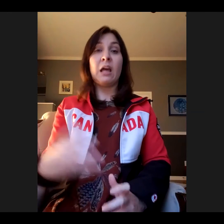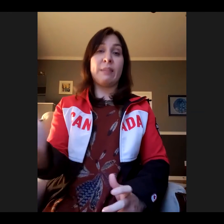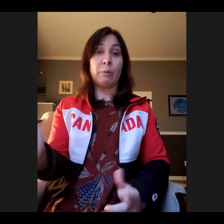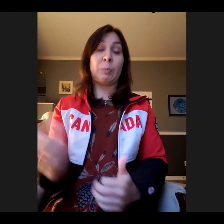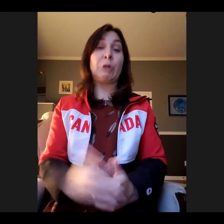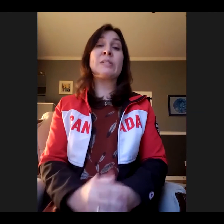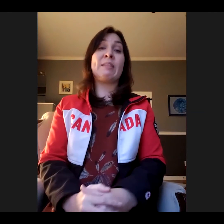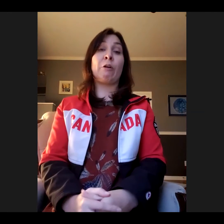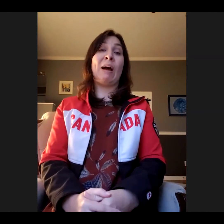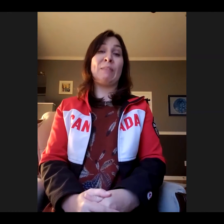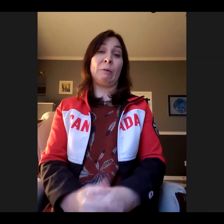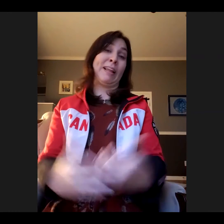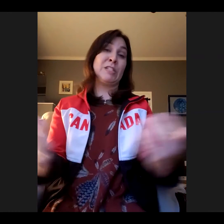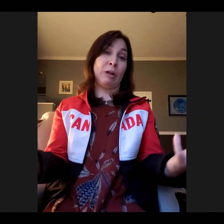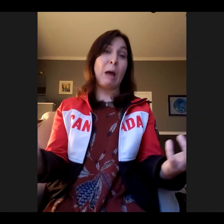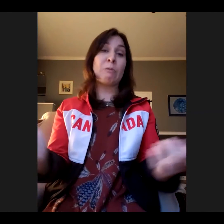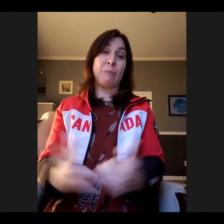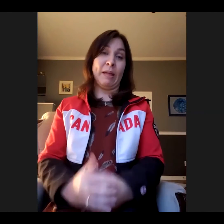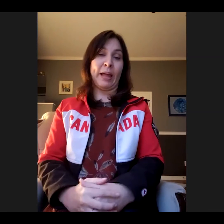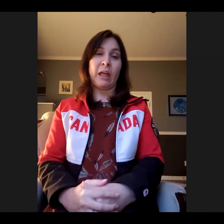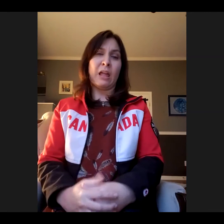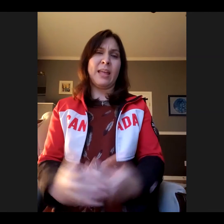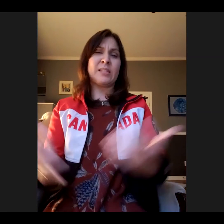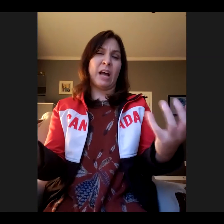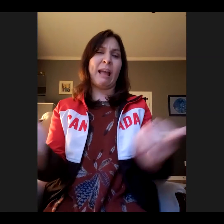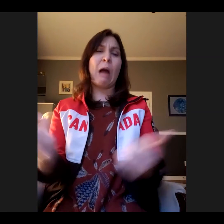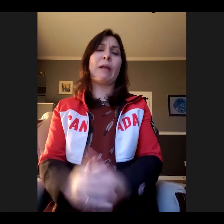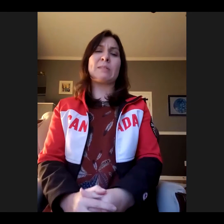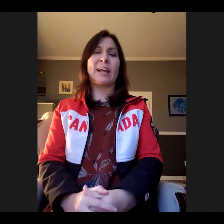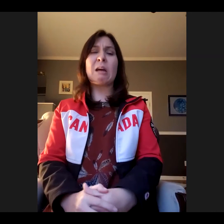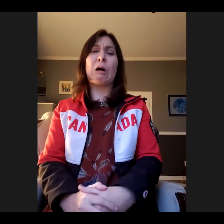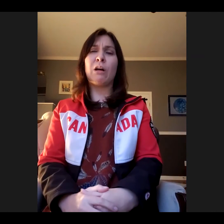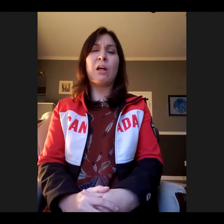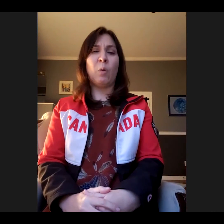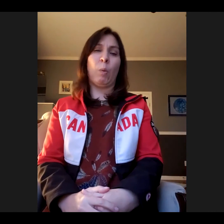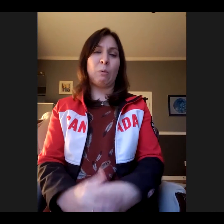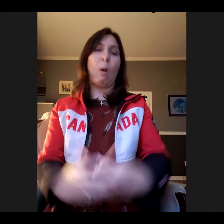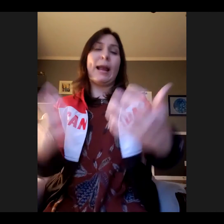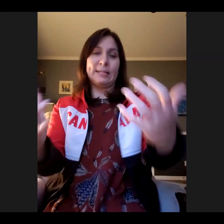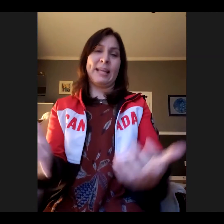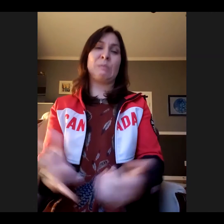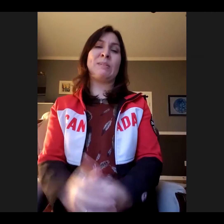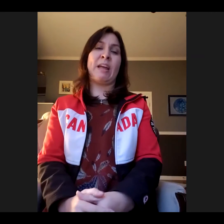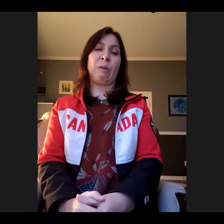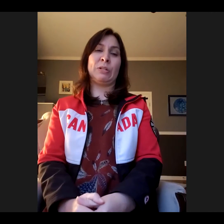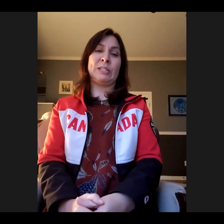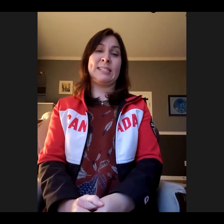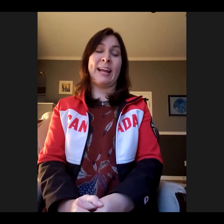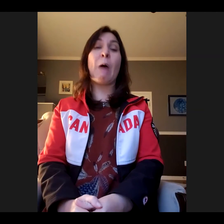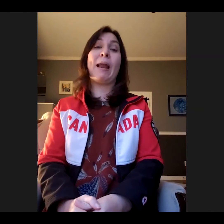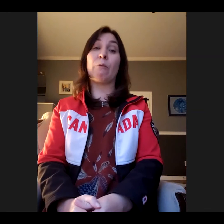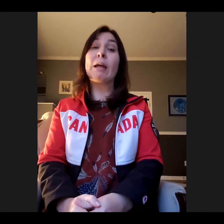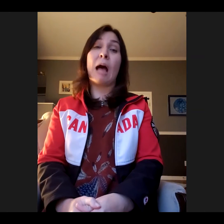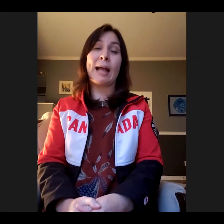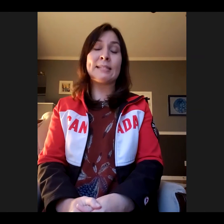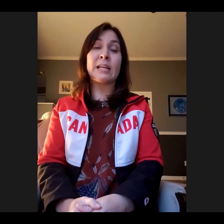that there was a person in the crowd that really stood out to me. He stuck out. And I was like, oh, why does this particular person stick